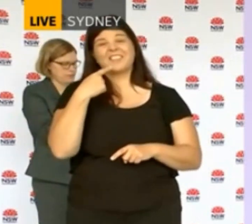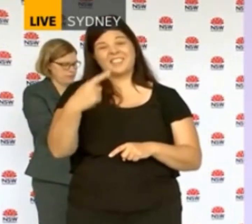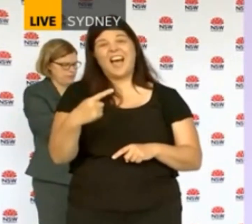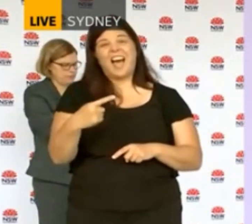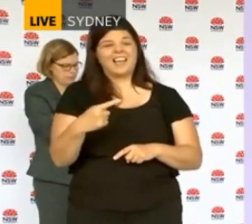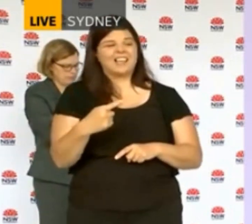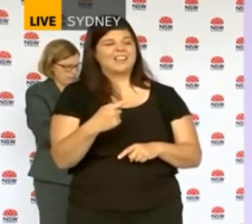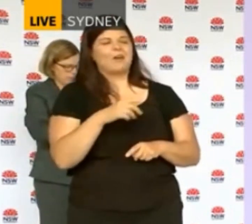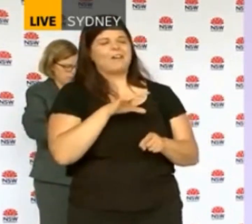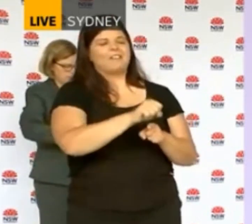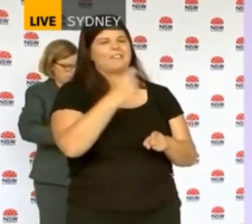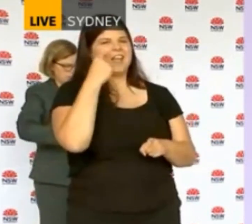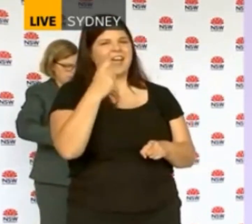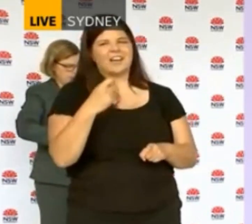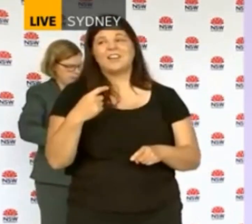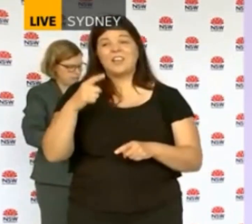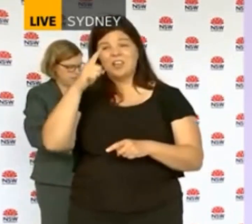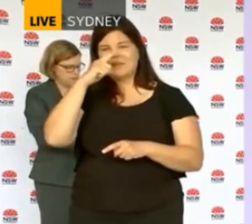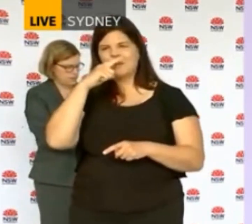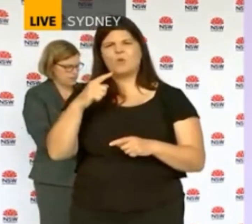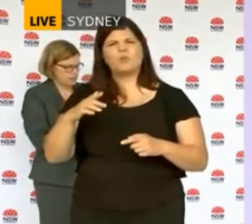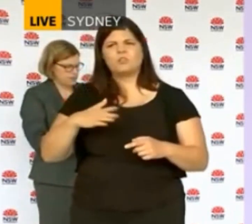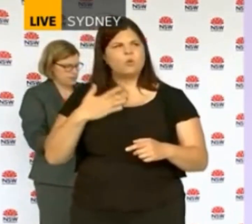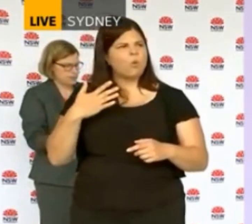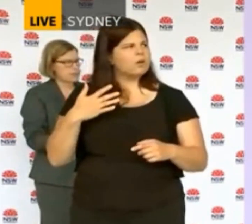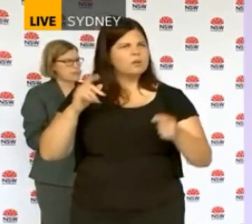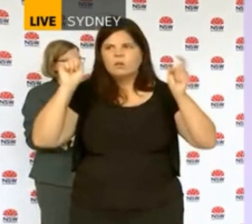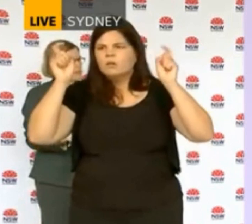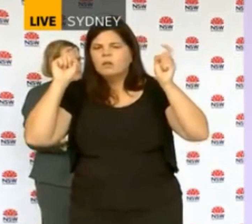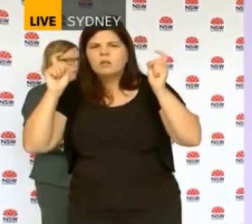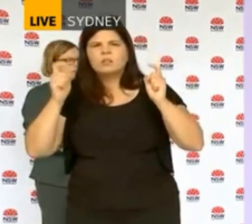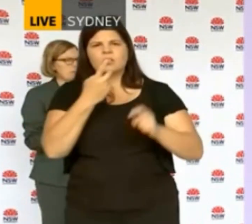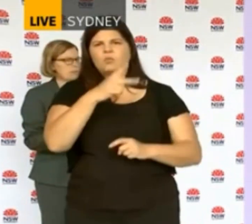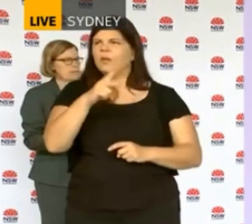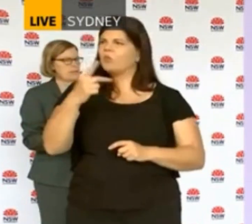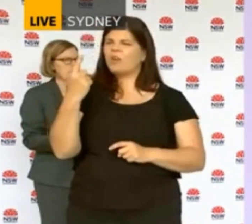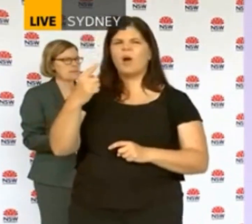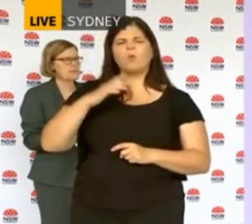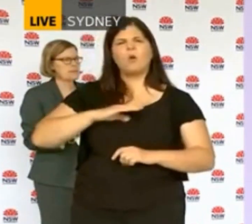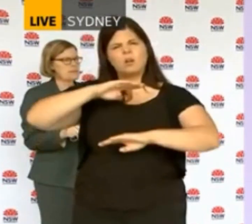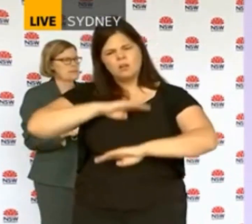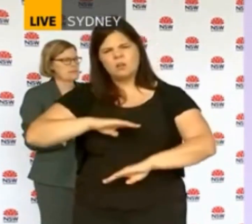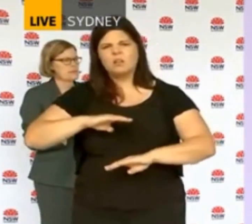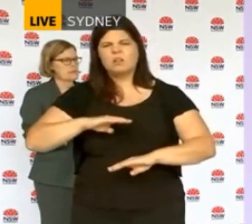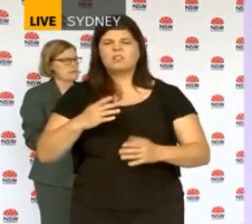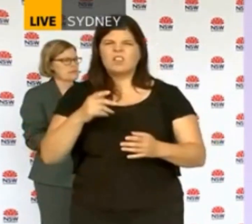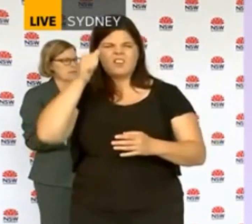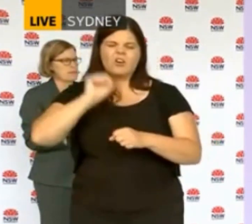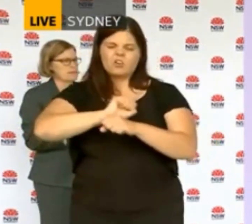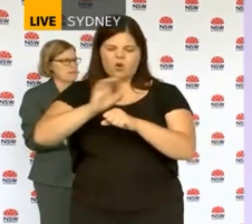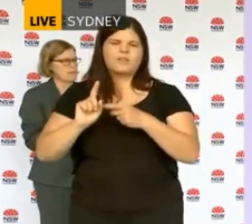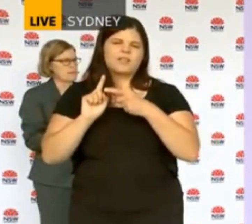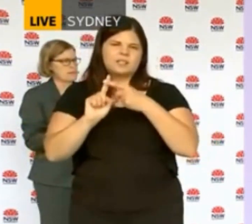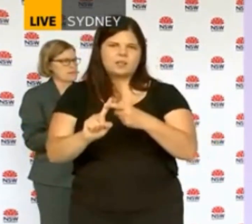actually found that as a surprise, that because people don't want to live with fear and anxiety in 2021, They know that we're going to continue to live with